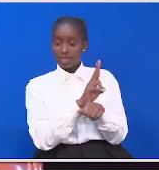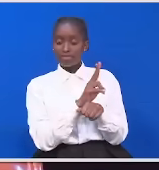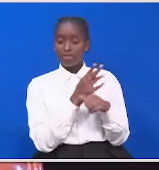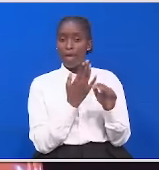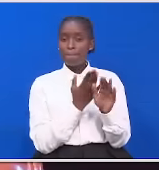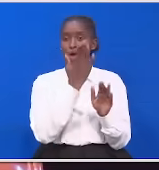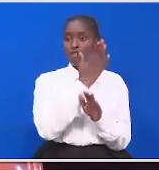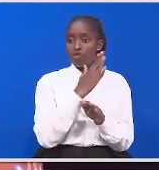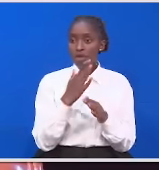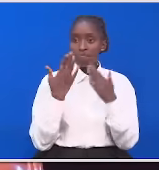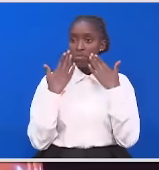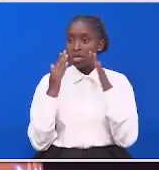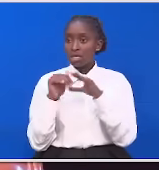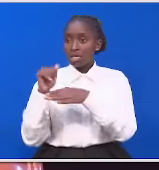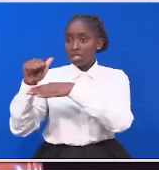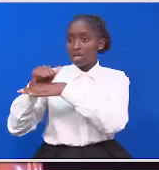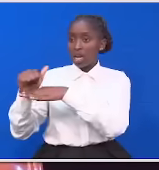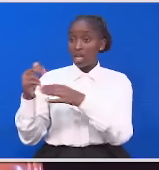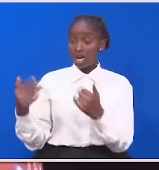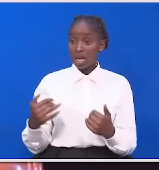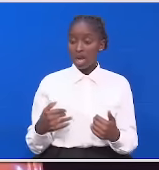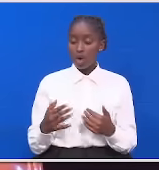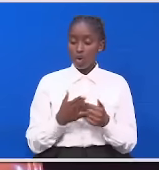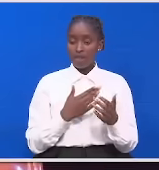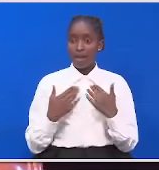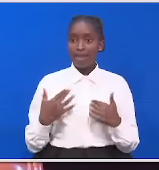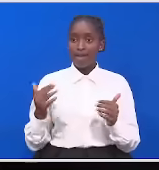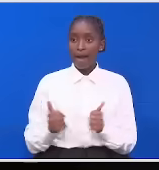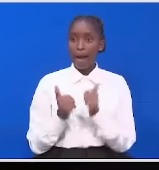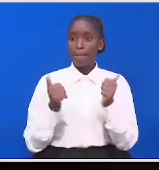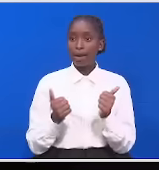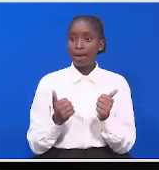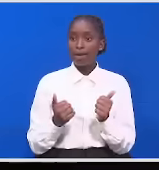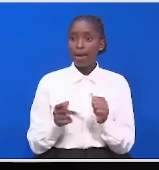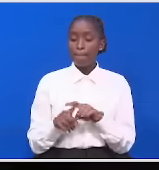in training. So what really happened is something they can explain whether.